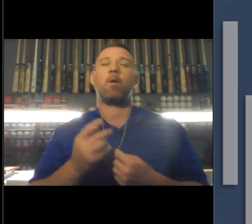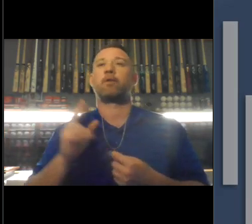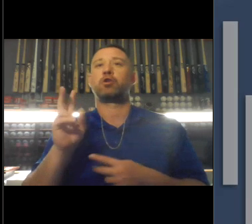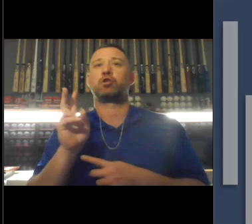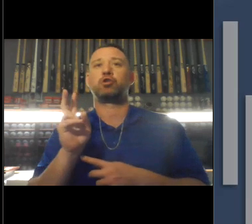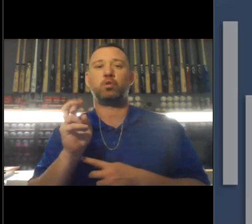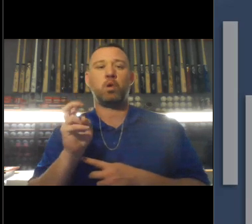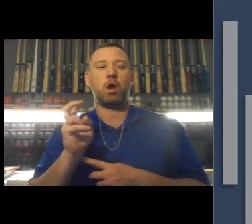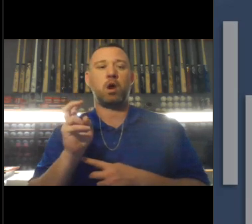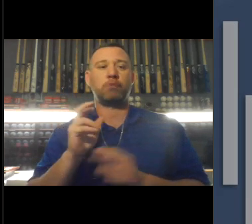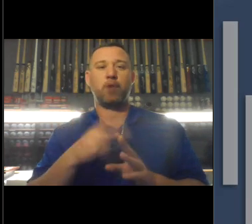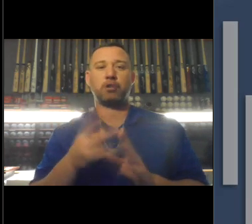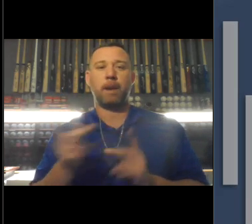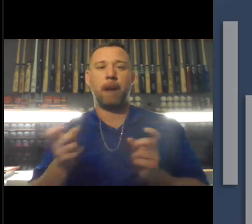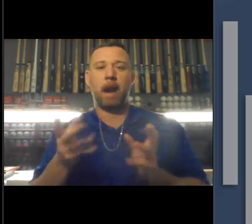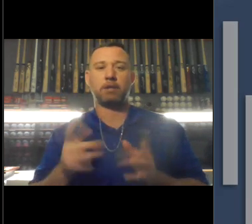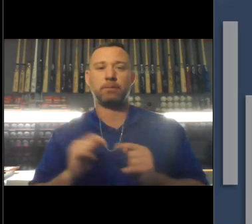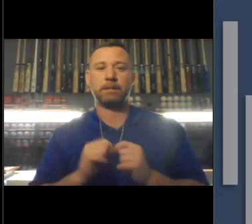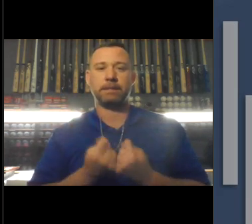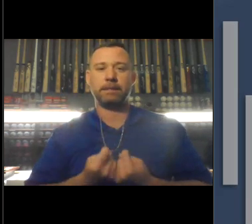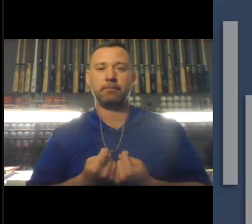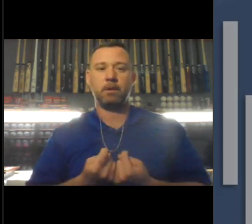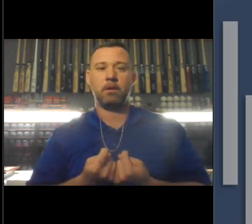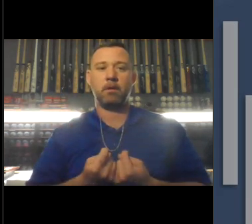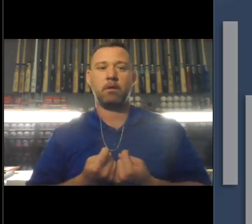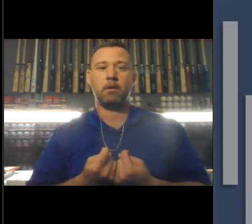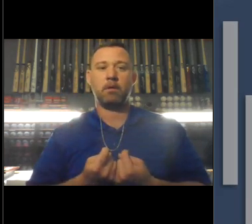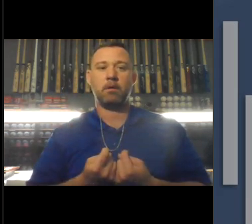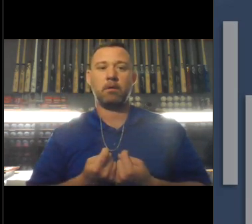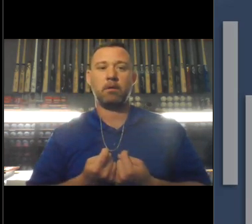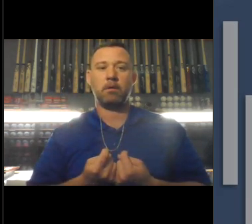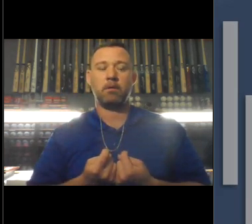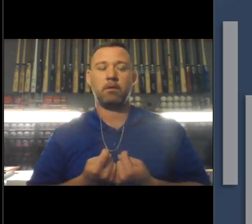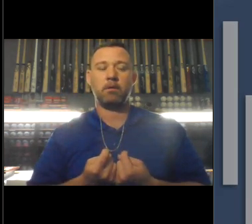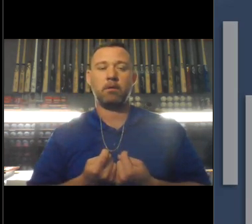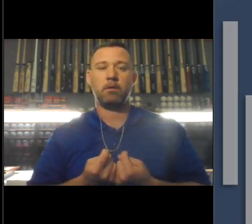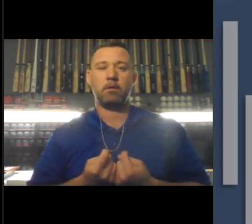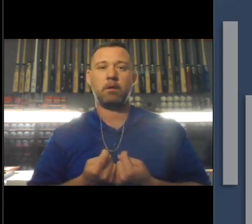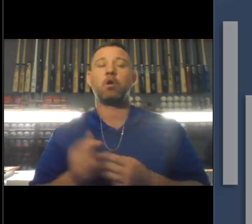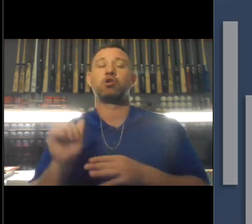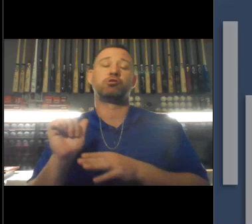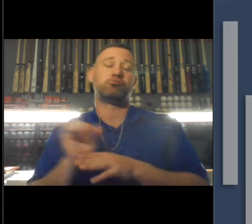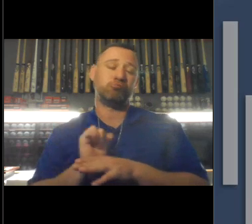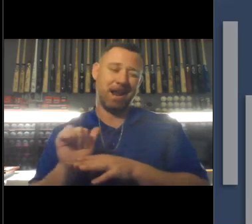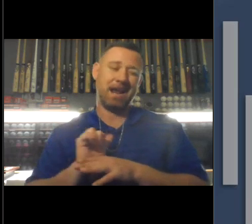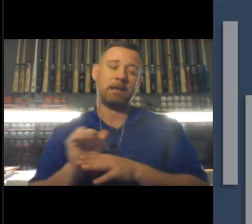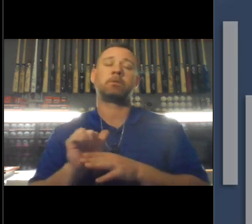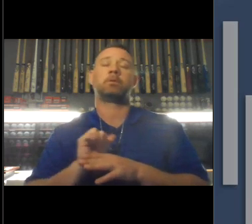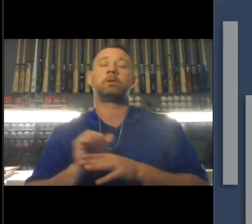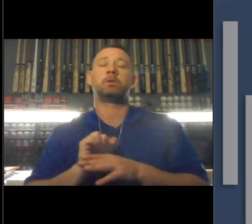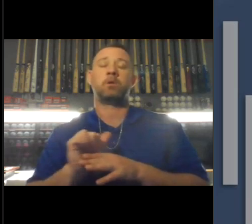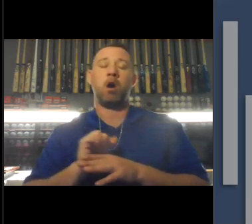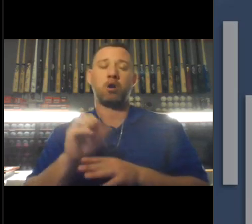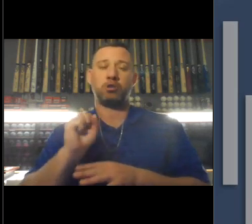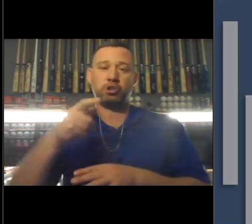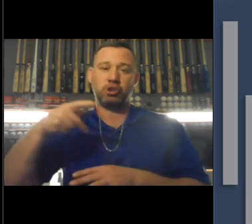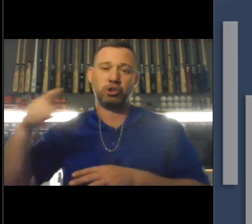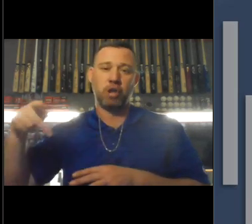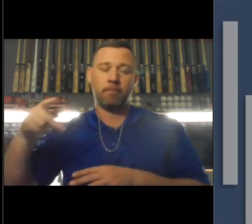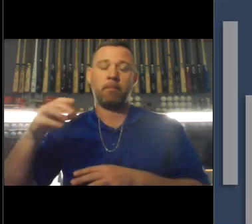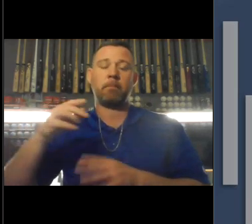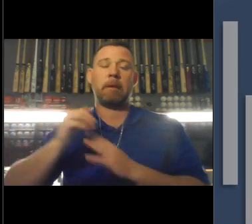project management team and capital outlay support team were trained on the shop guidelines, timely